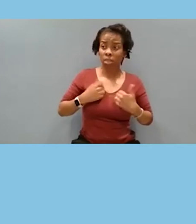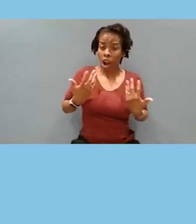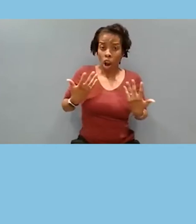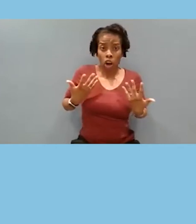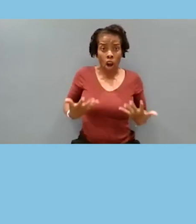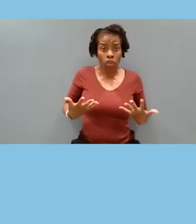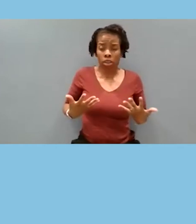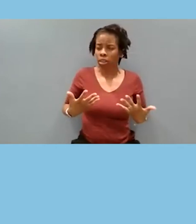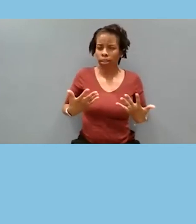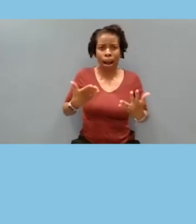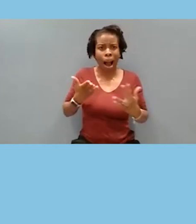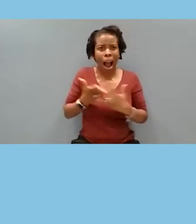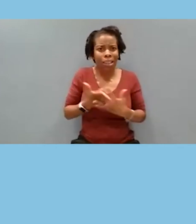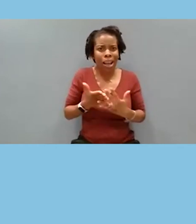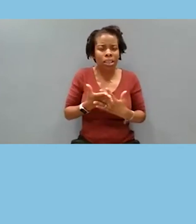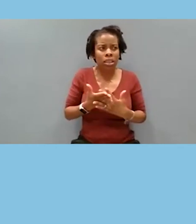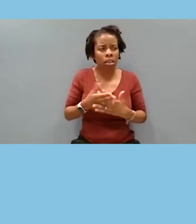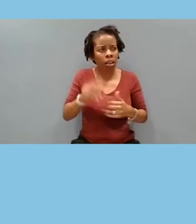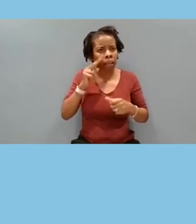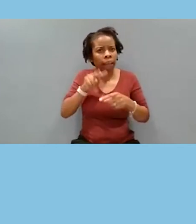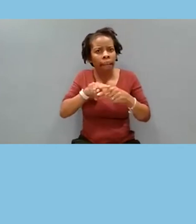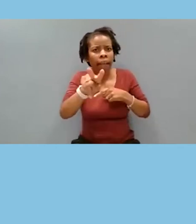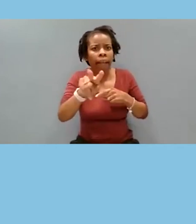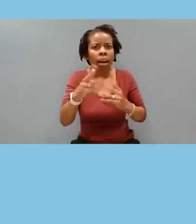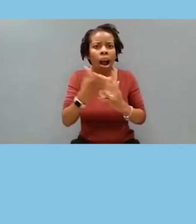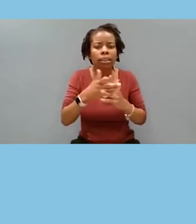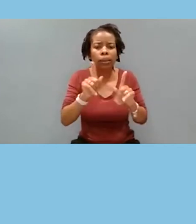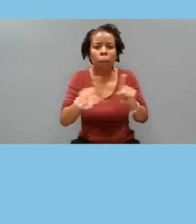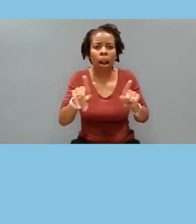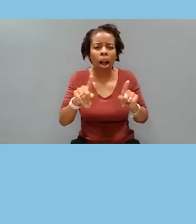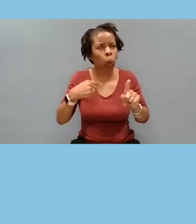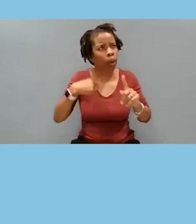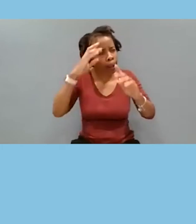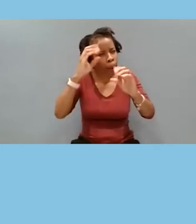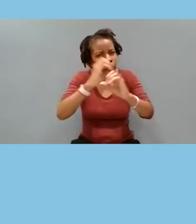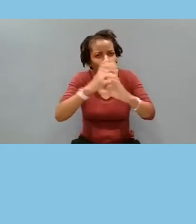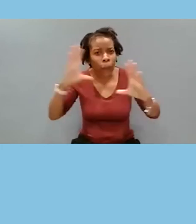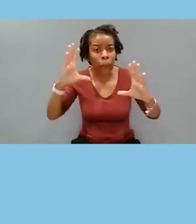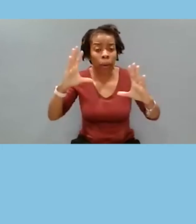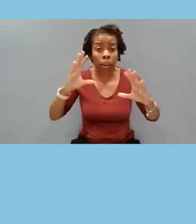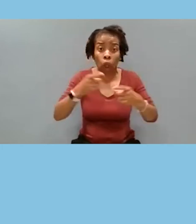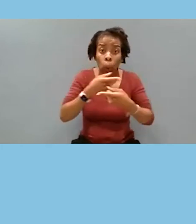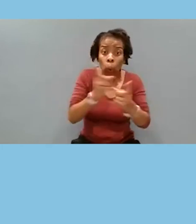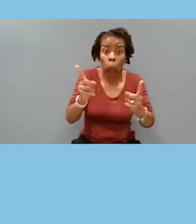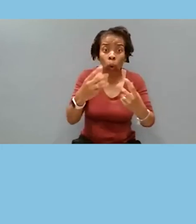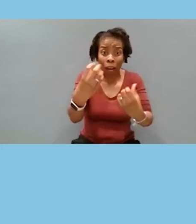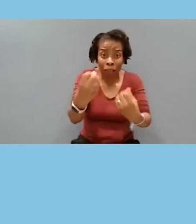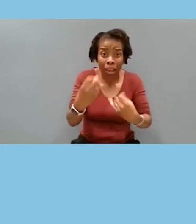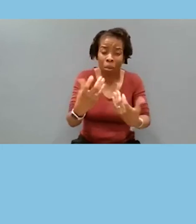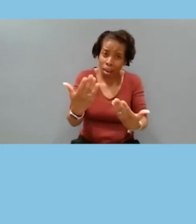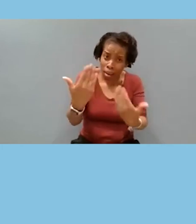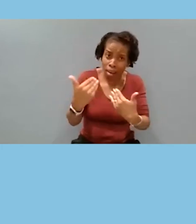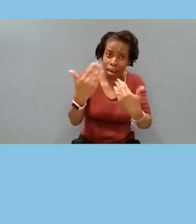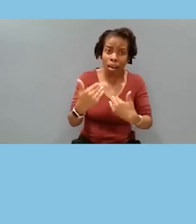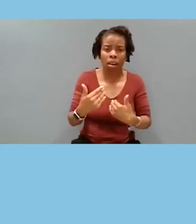about how we do access around this event. So, you know, we're really open to your feedback. If you feel there are things about how we're doing